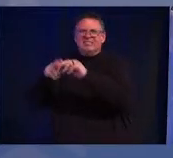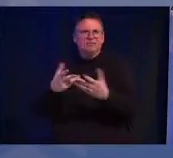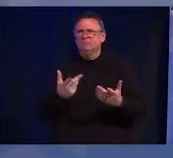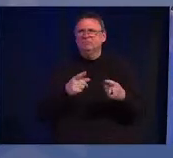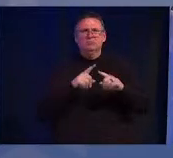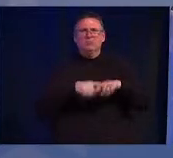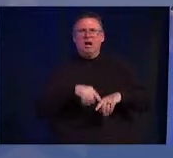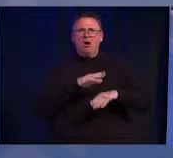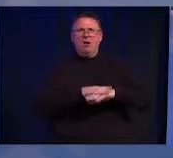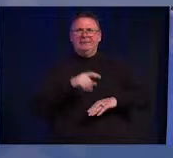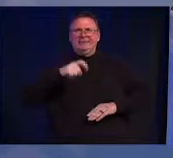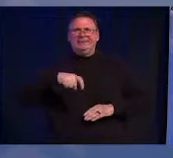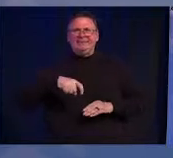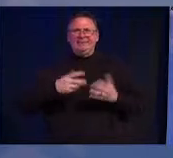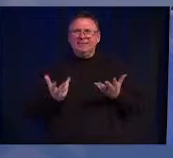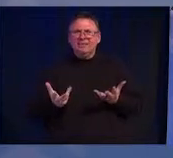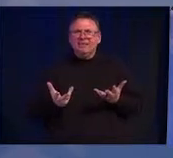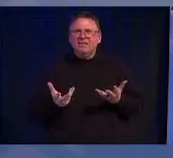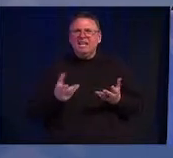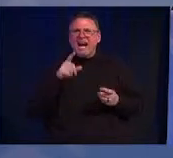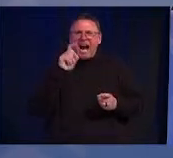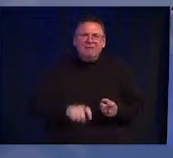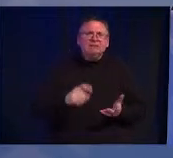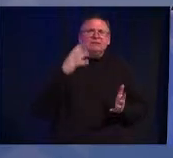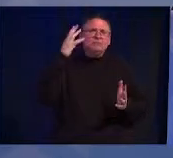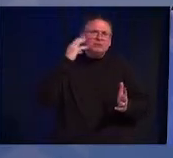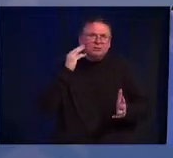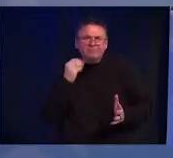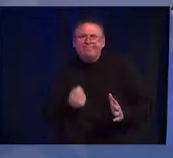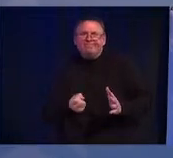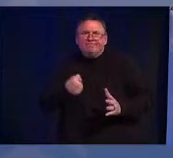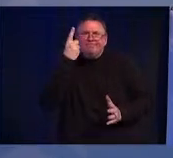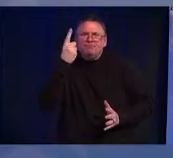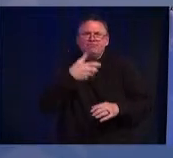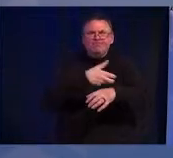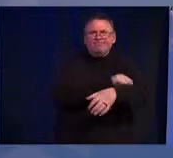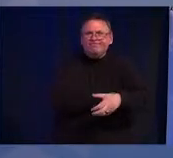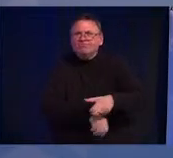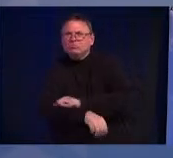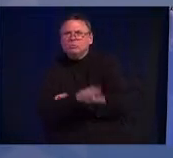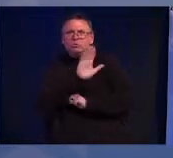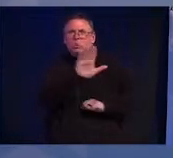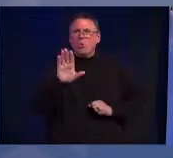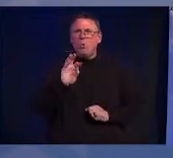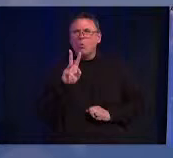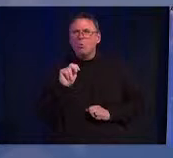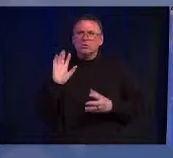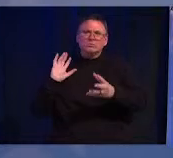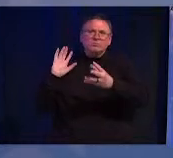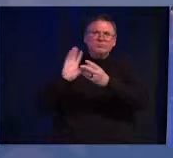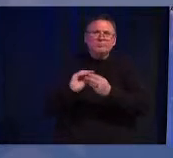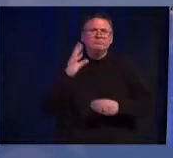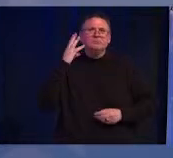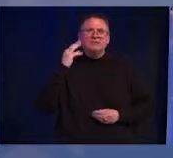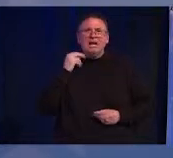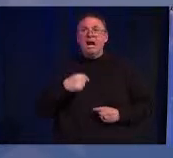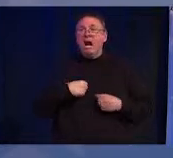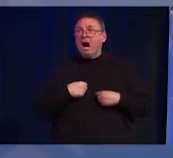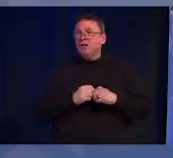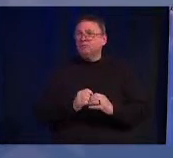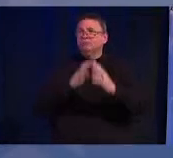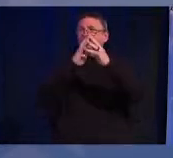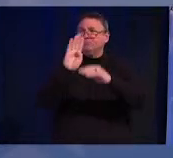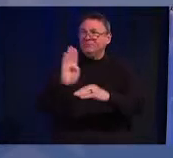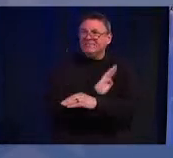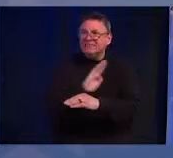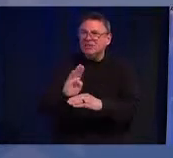need, if you've had the experience of actually doing it in your own past experience, building a business, Main